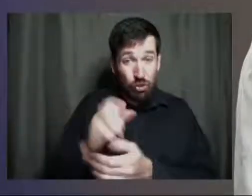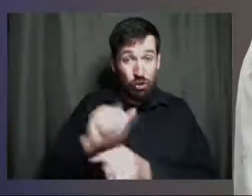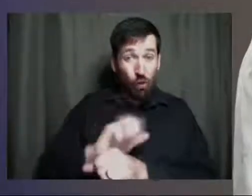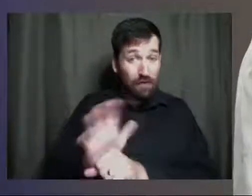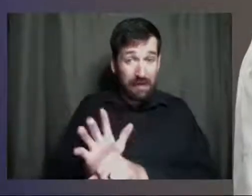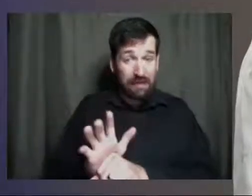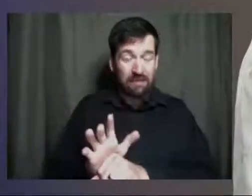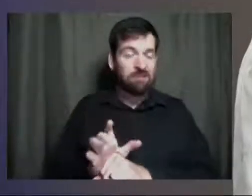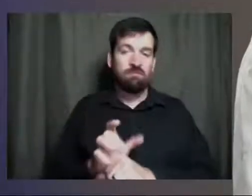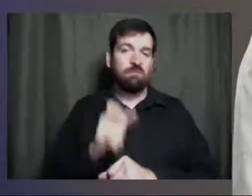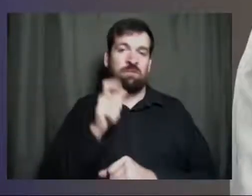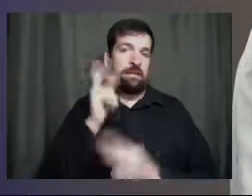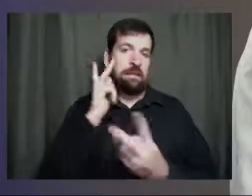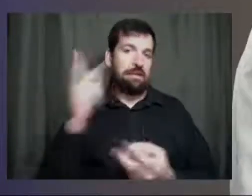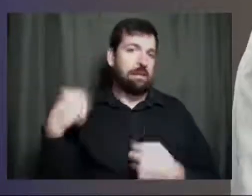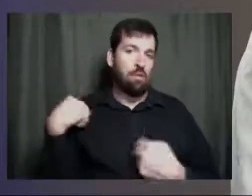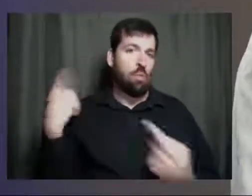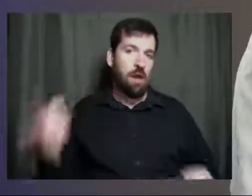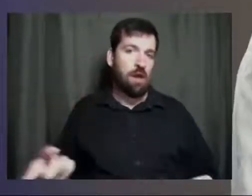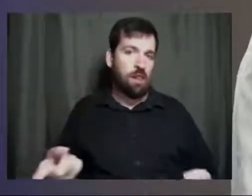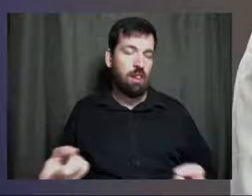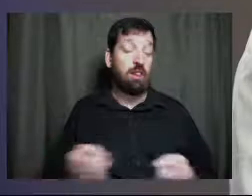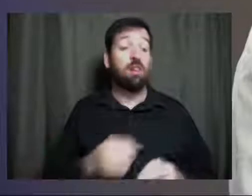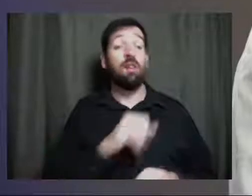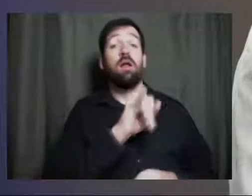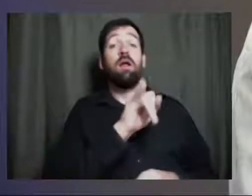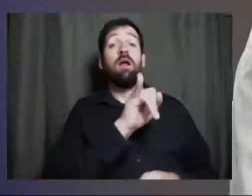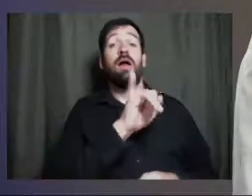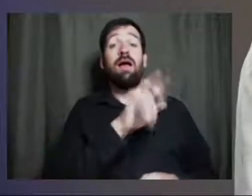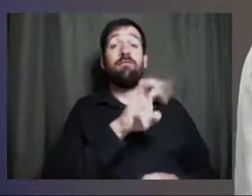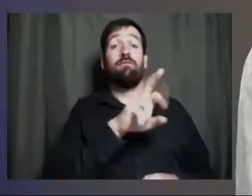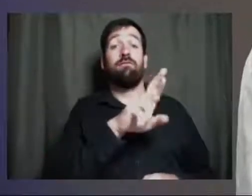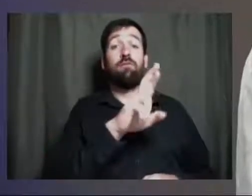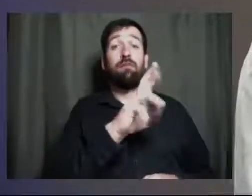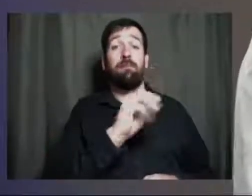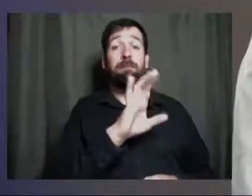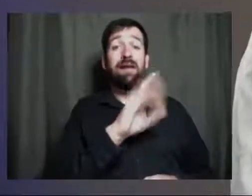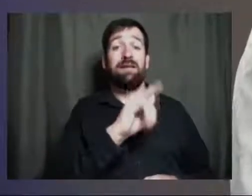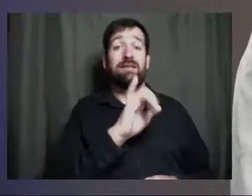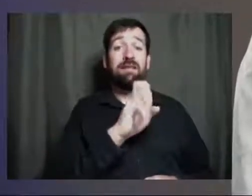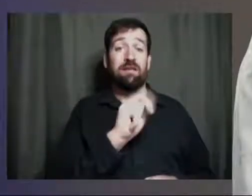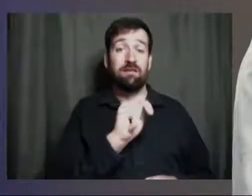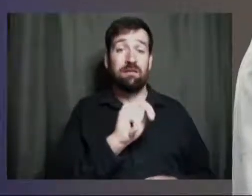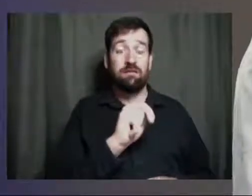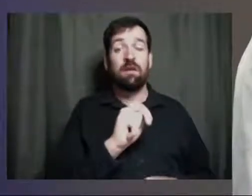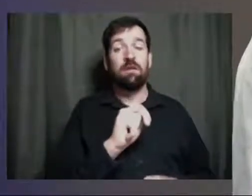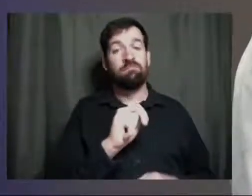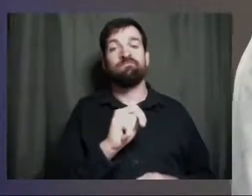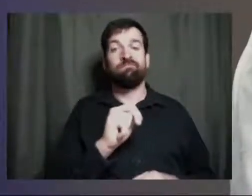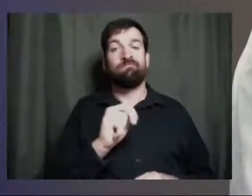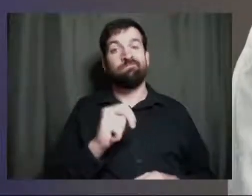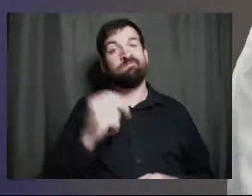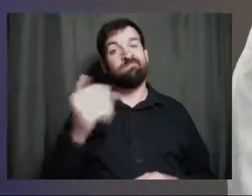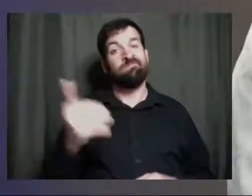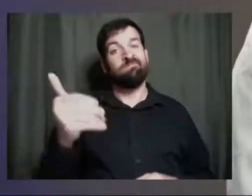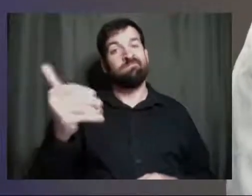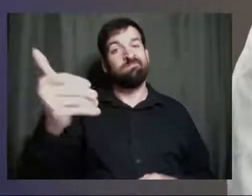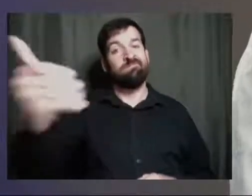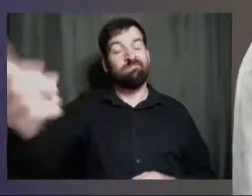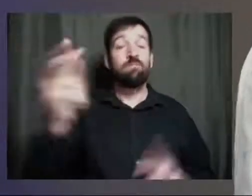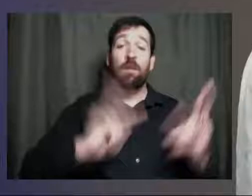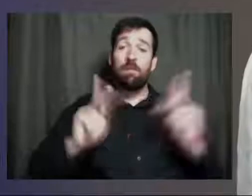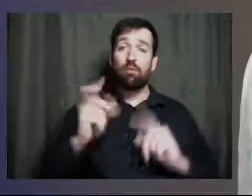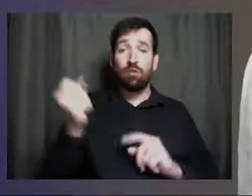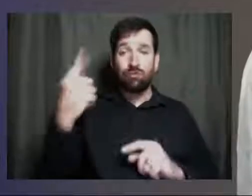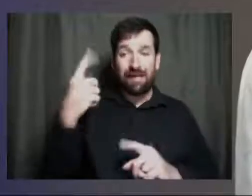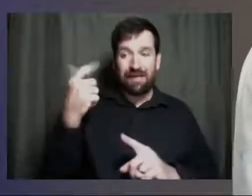a while. The ivermectin, we're getting kind of a steady stream. I think it's important when people understand that ivermectin is